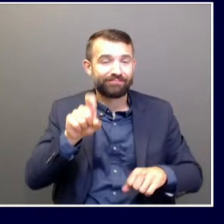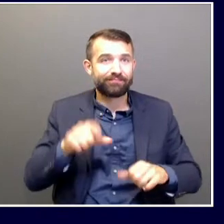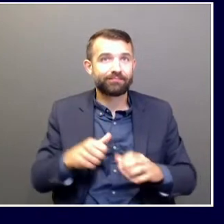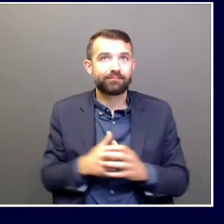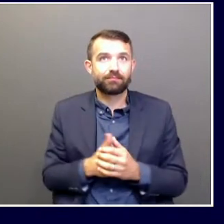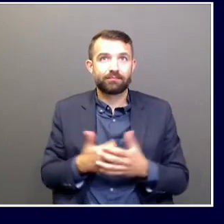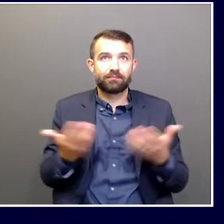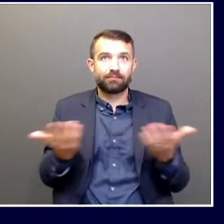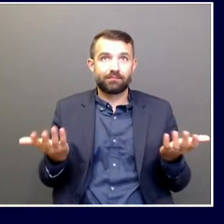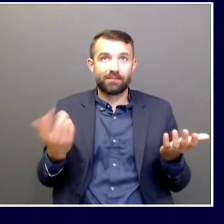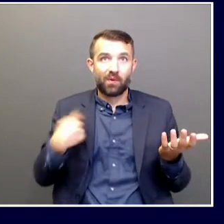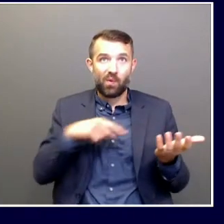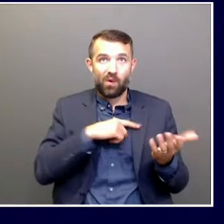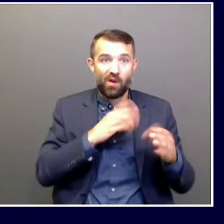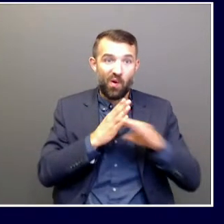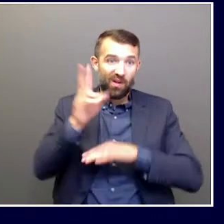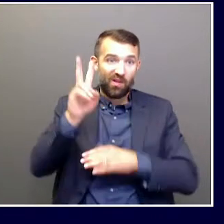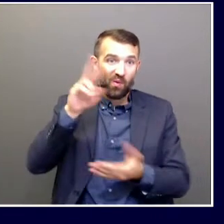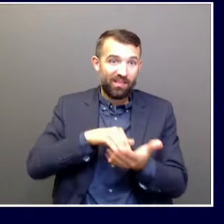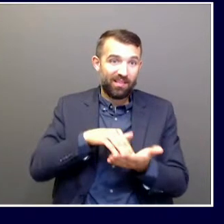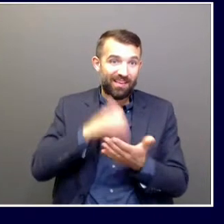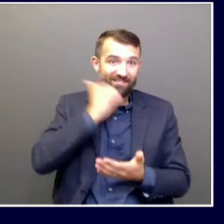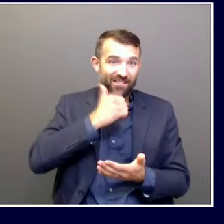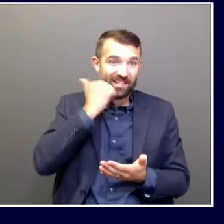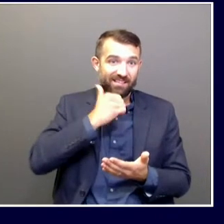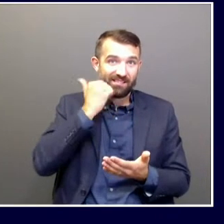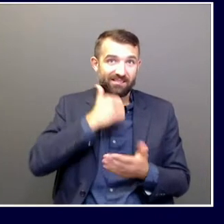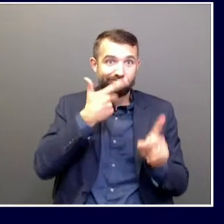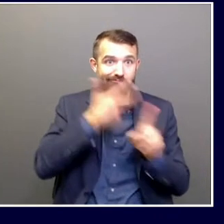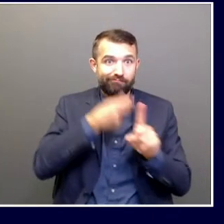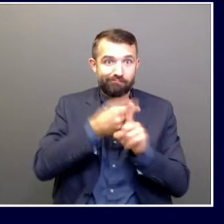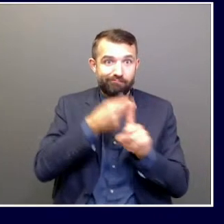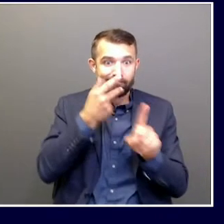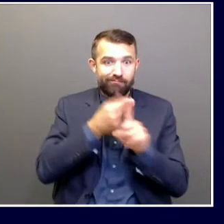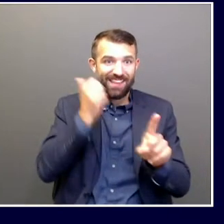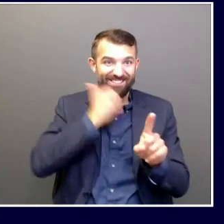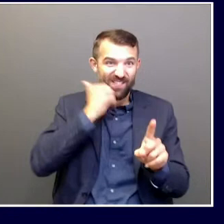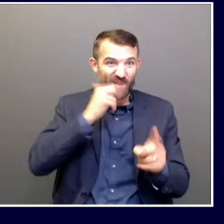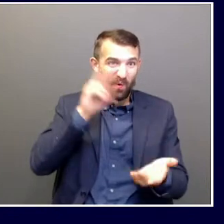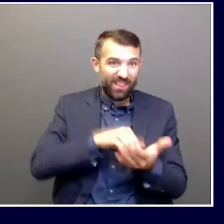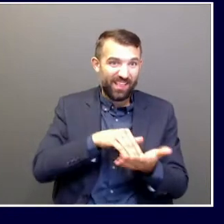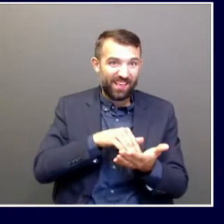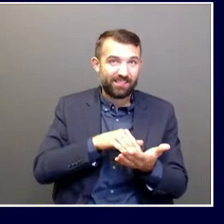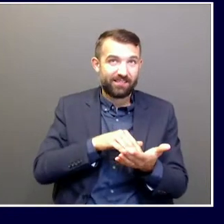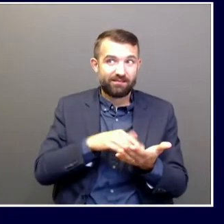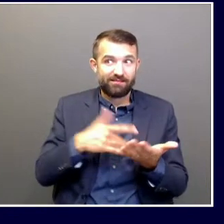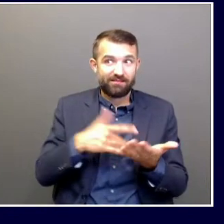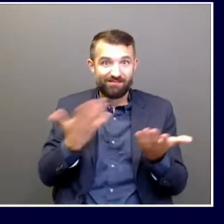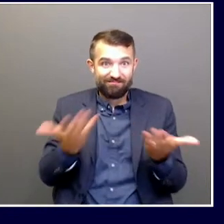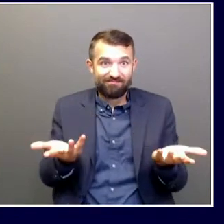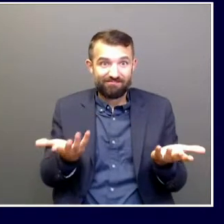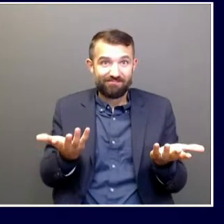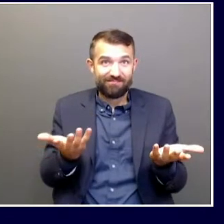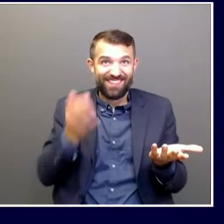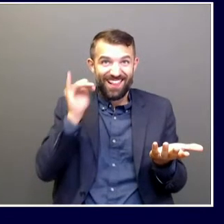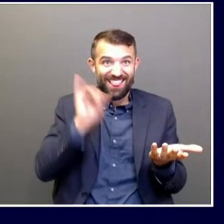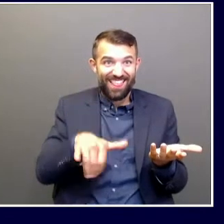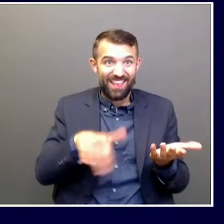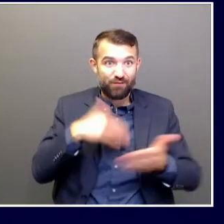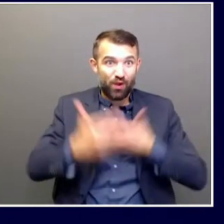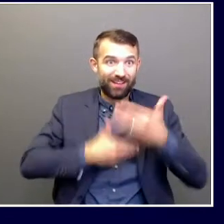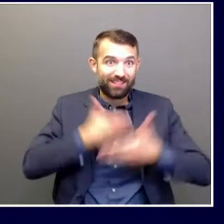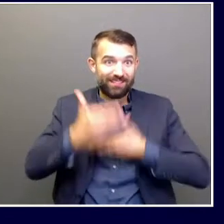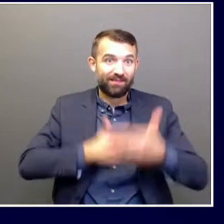day, providing 2,000 doses, more than 2,000 doses in shots in arms a day. That's progress. Every bit